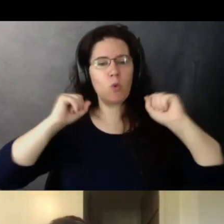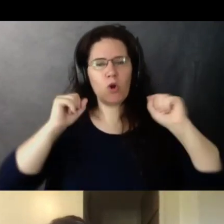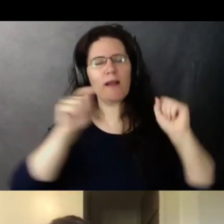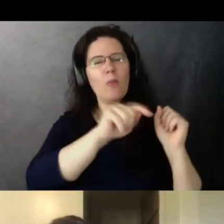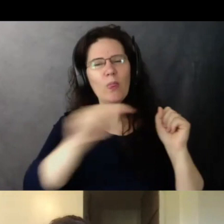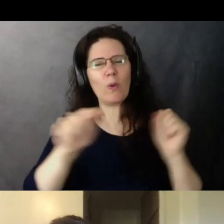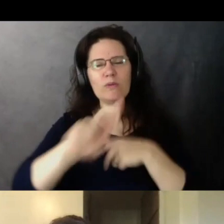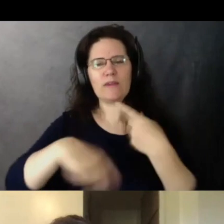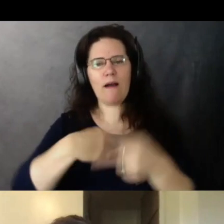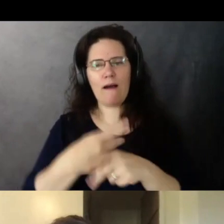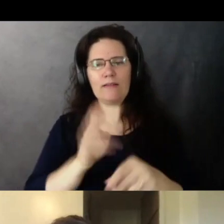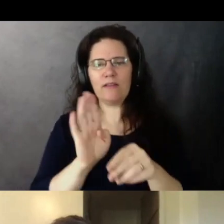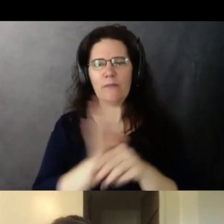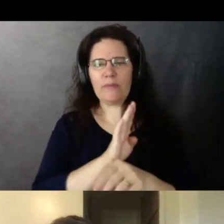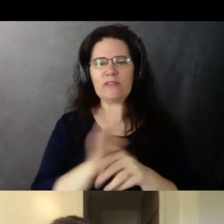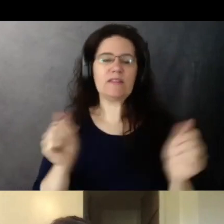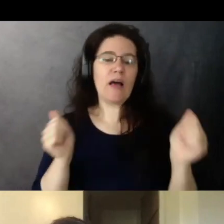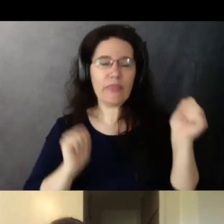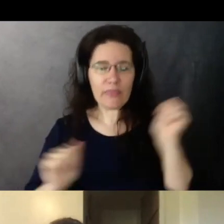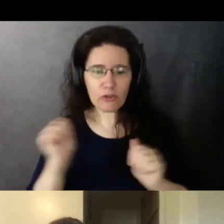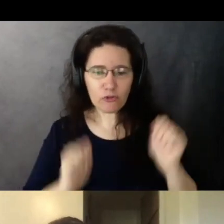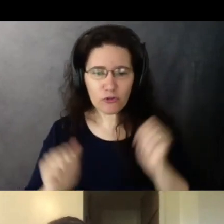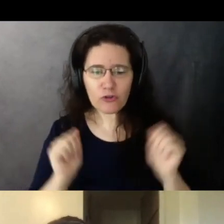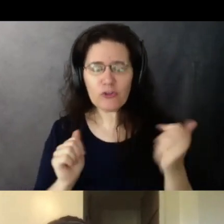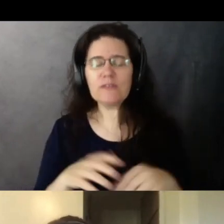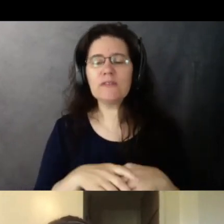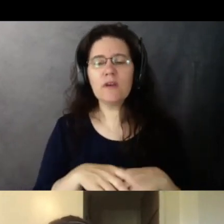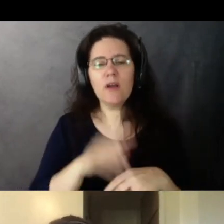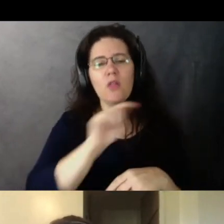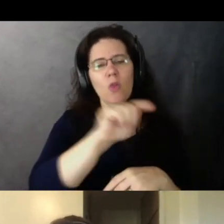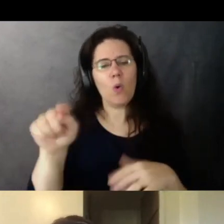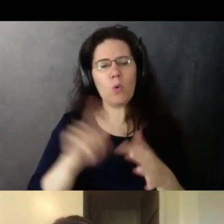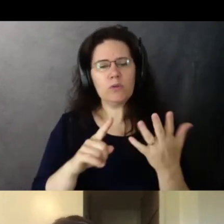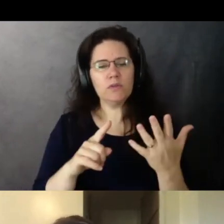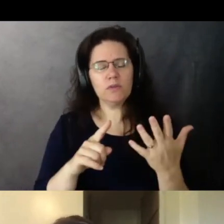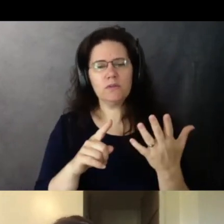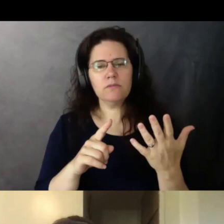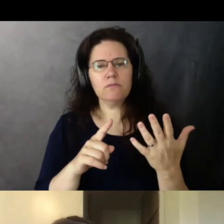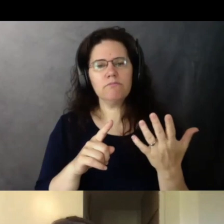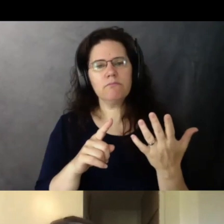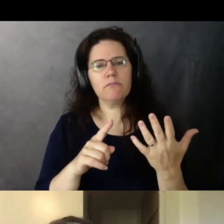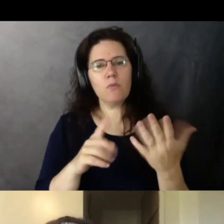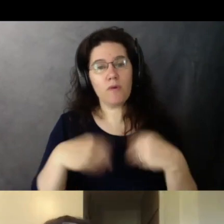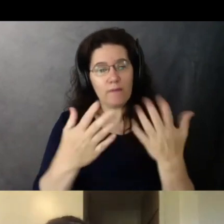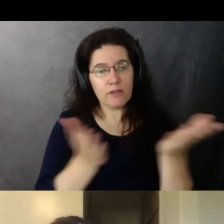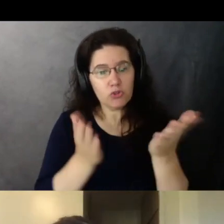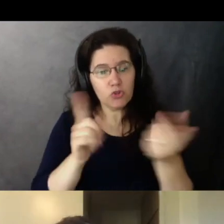privately owned businesses that provide services to the public.